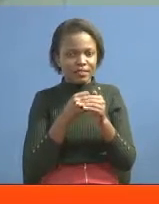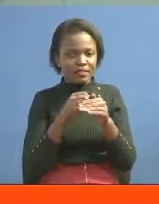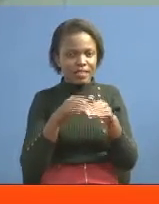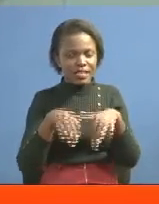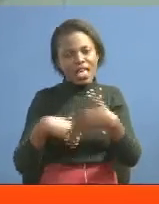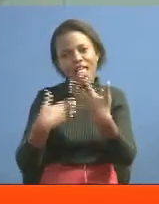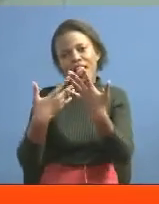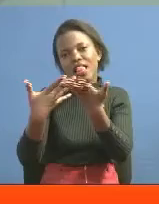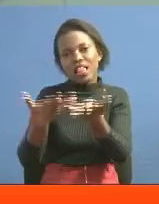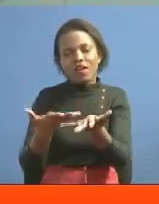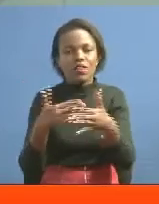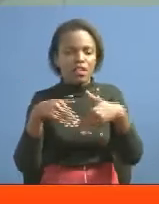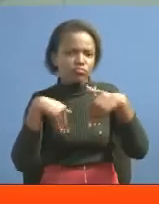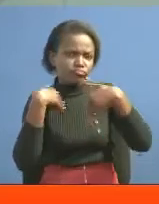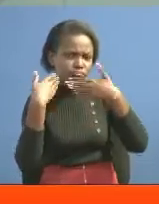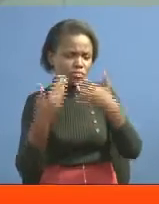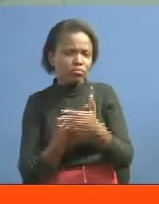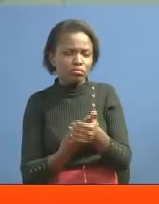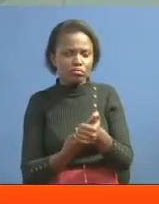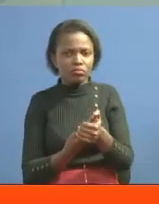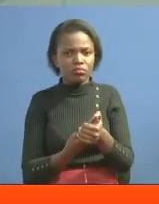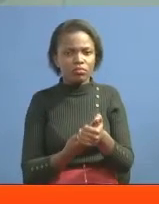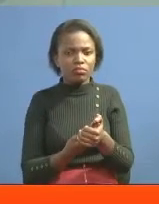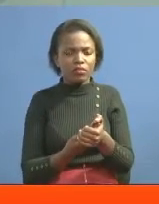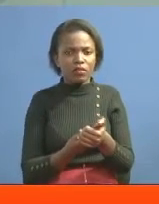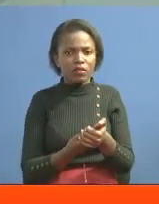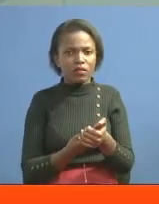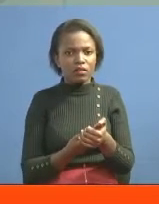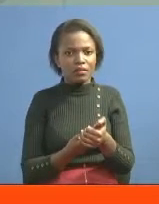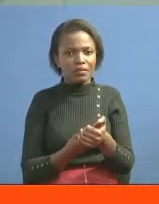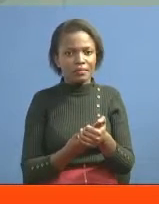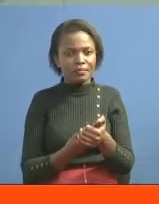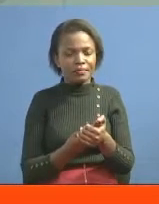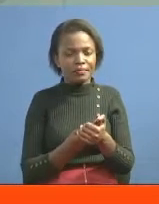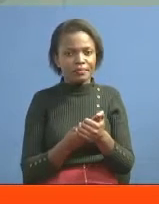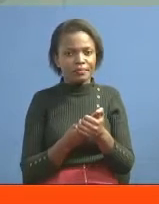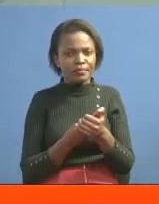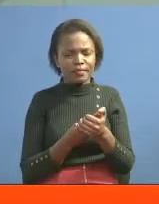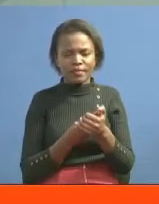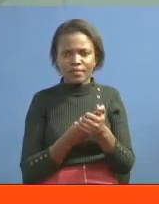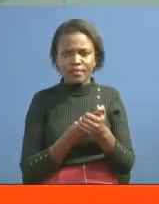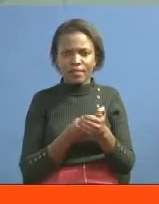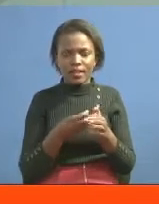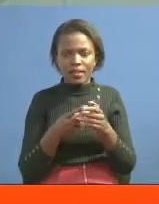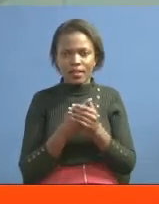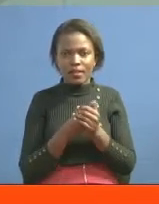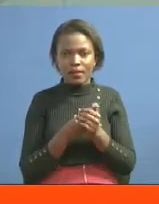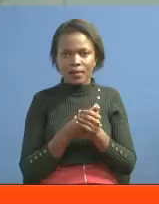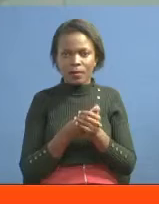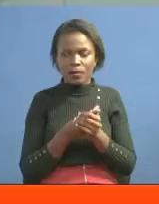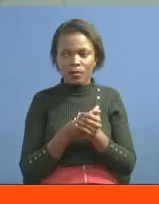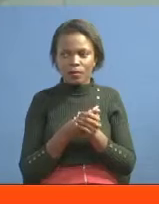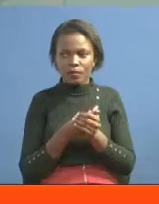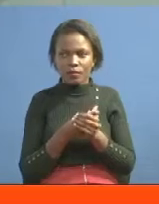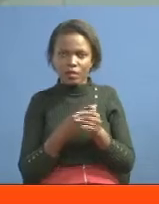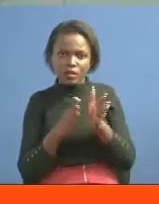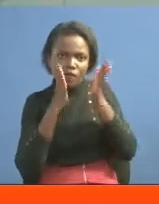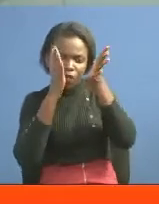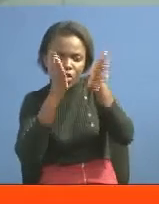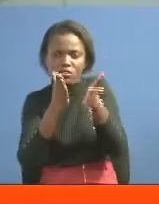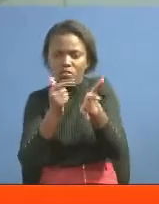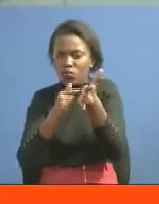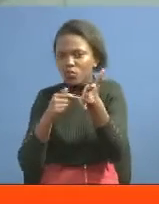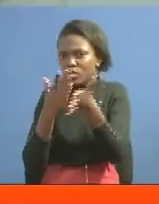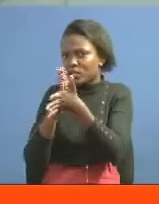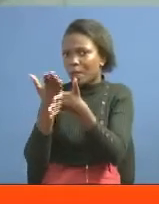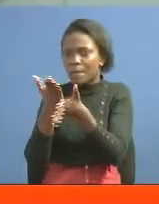do this, people who do deliveries are making a kill, you know. And so it's good to see and try focus and see what are